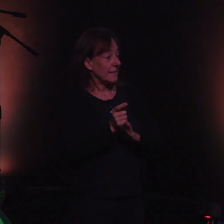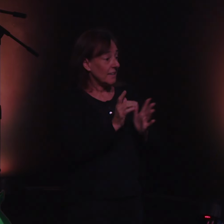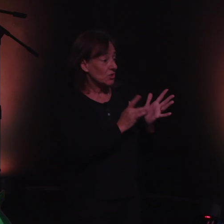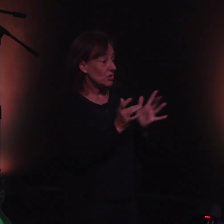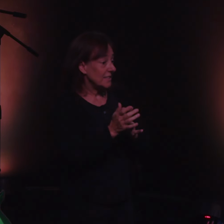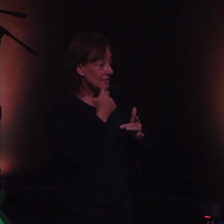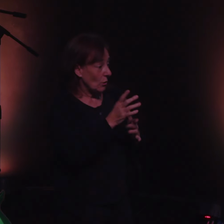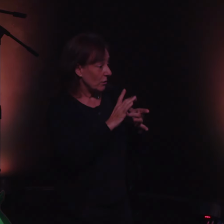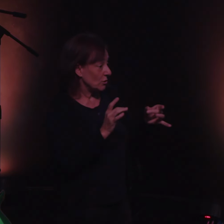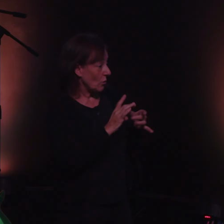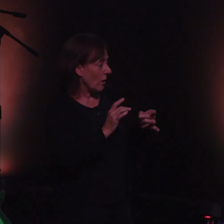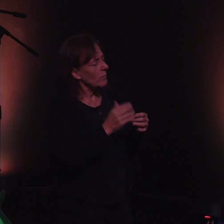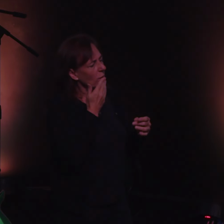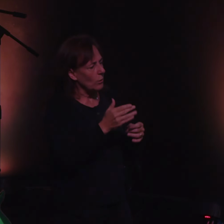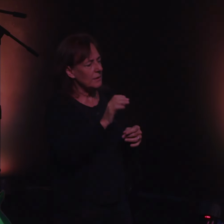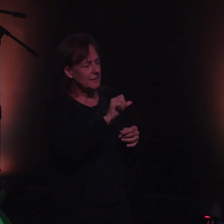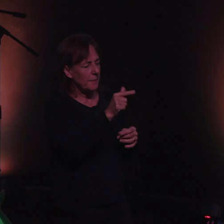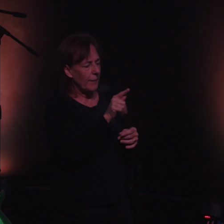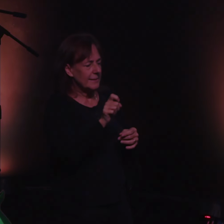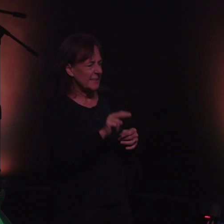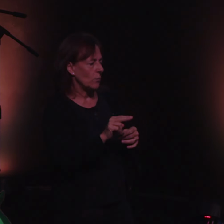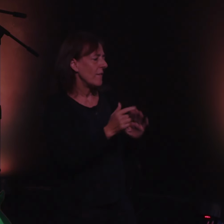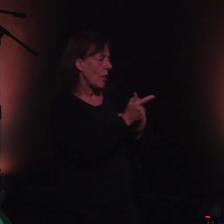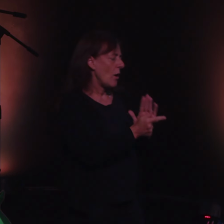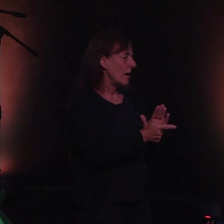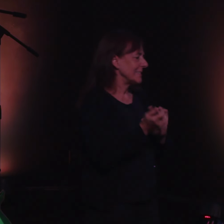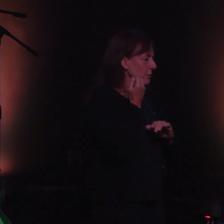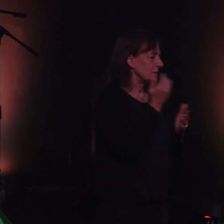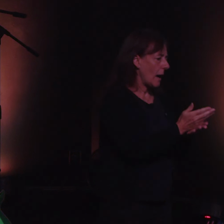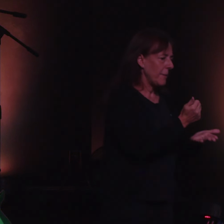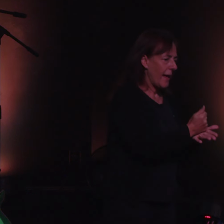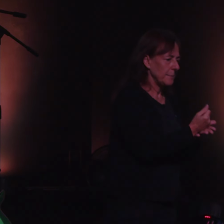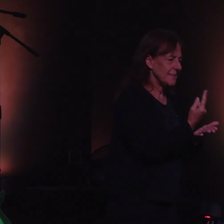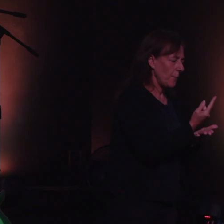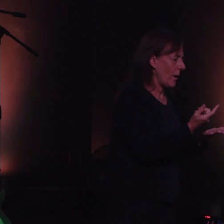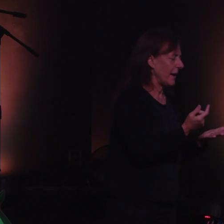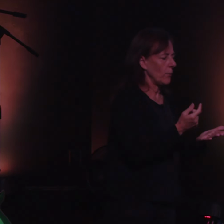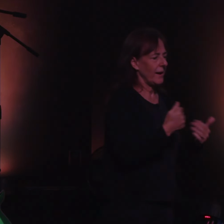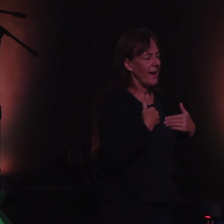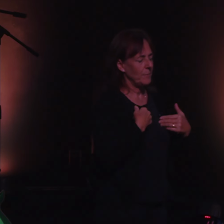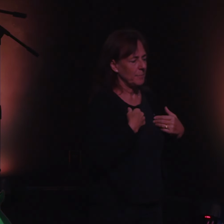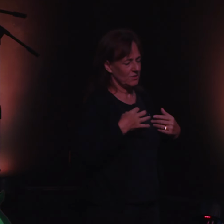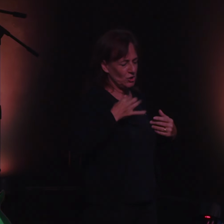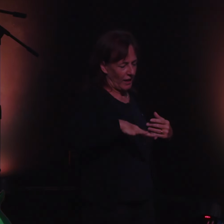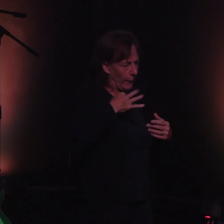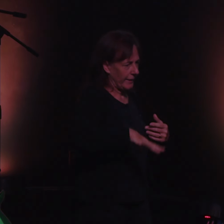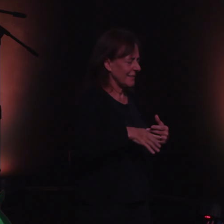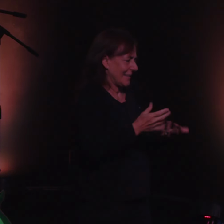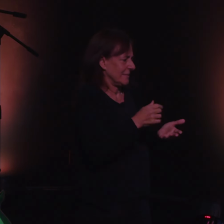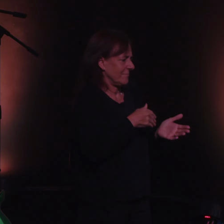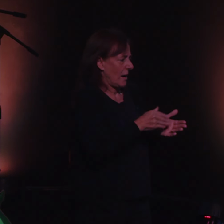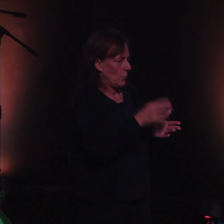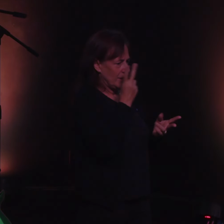told, we're using the Good Samaritan. We have a Good Samaritan law. We have Good Samaritan charities. Like, it's kind of commonplace for